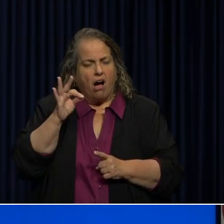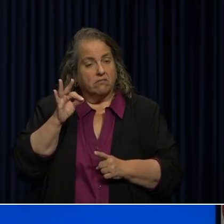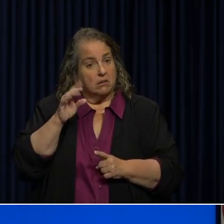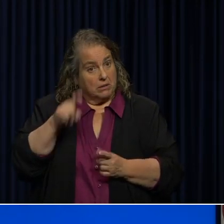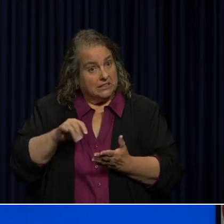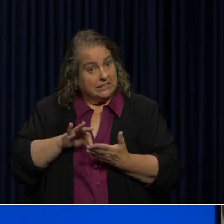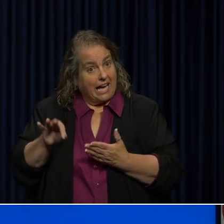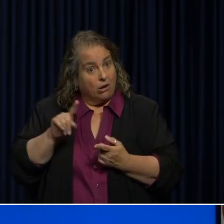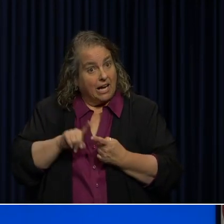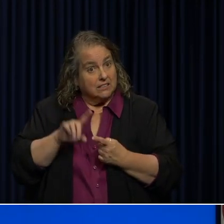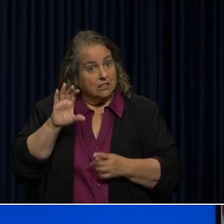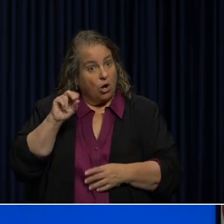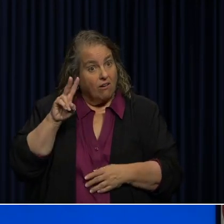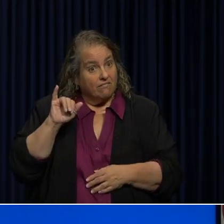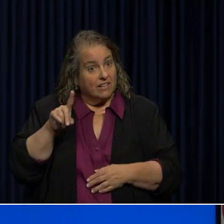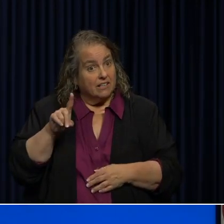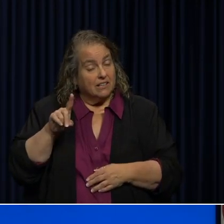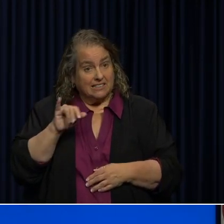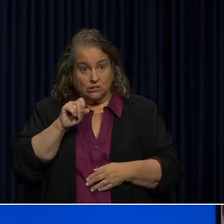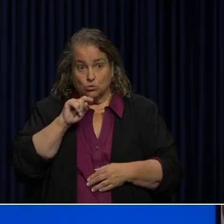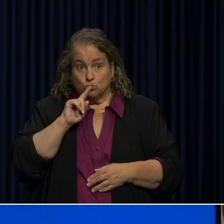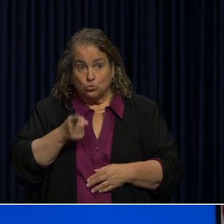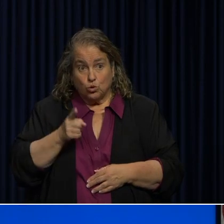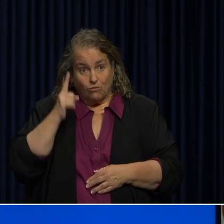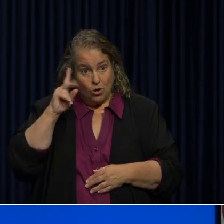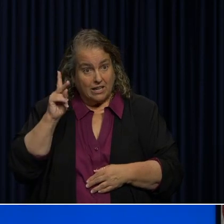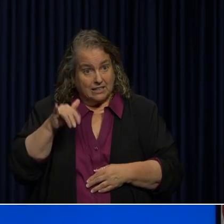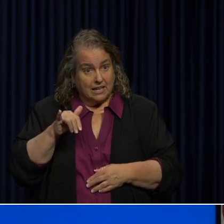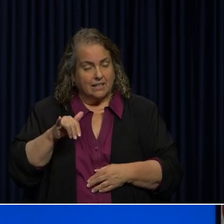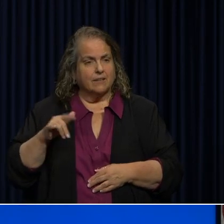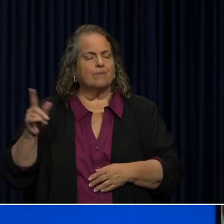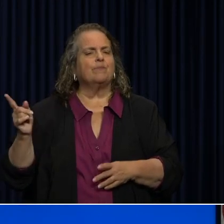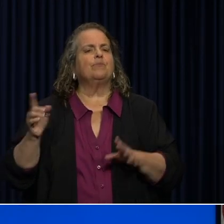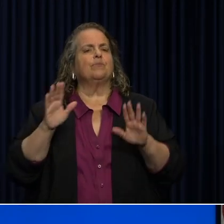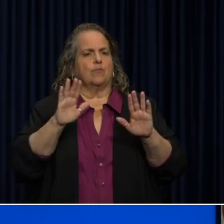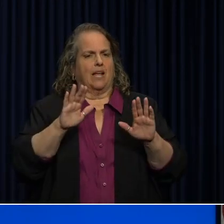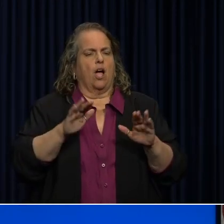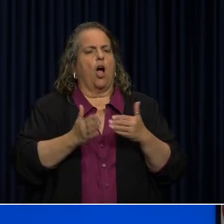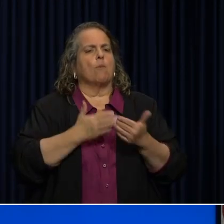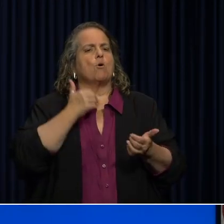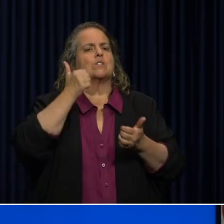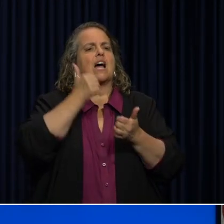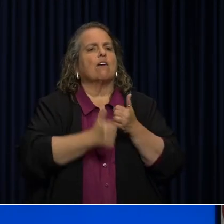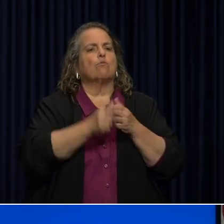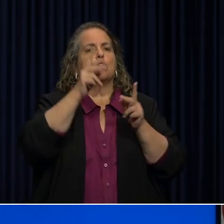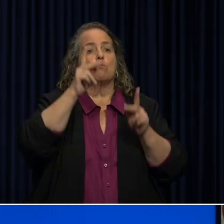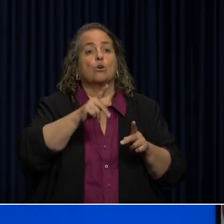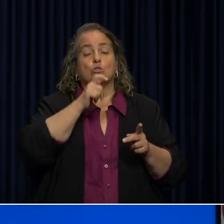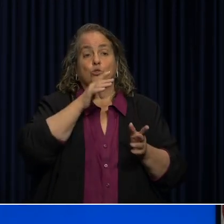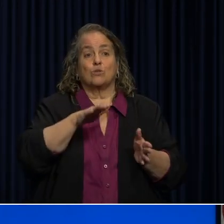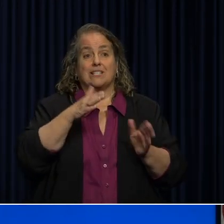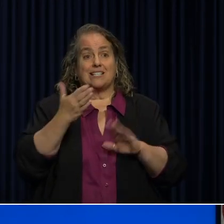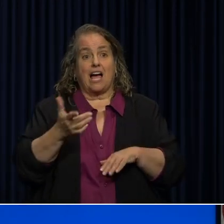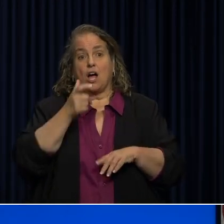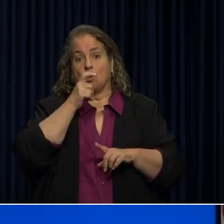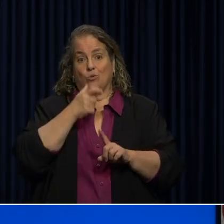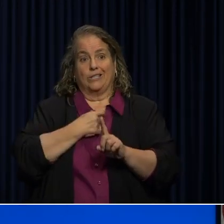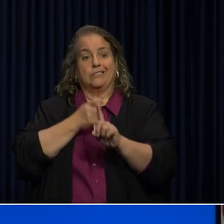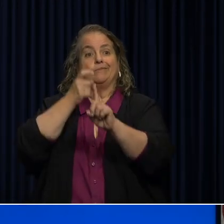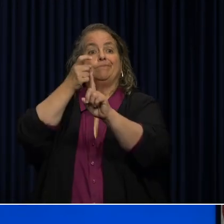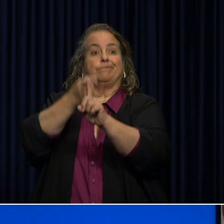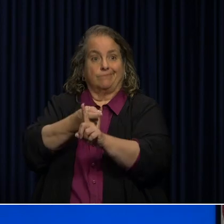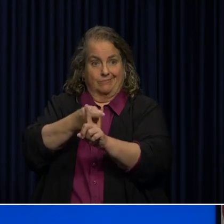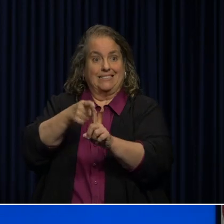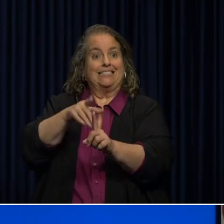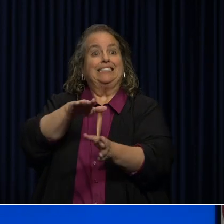Almost everybody that has died and that we have attributed COVID-19 as a cause has had